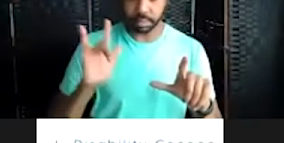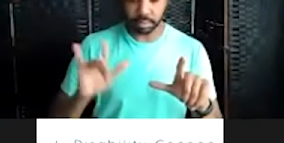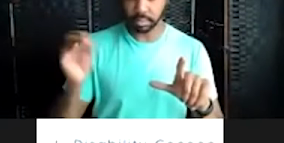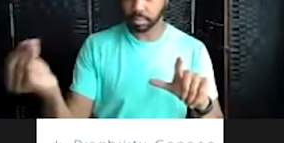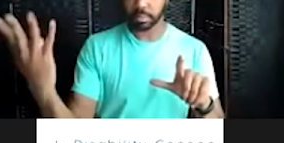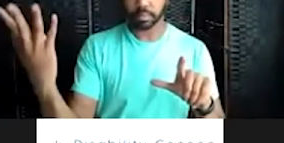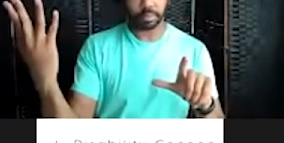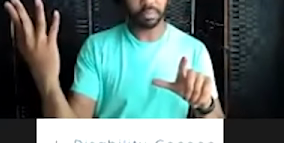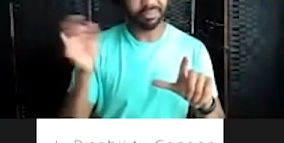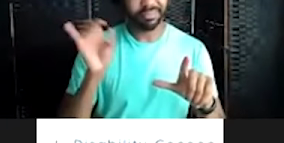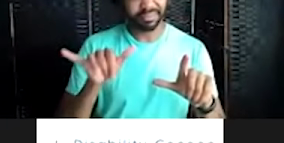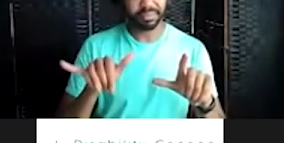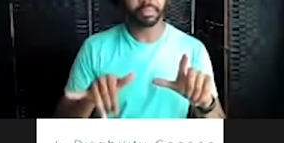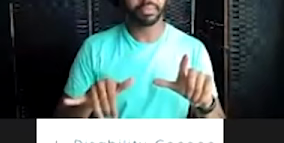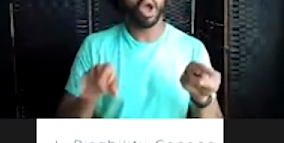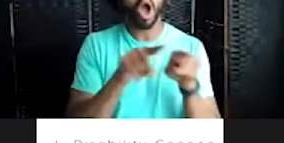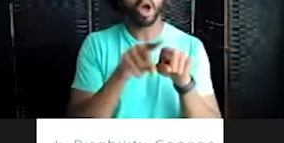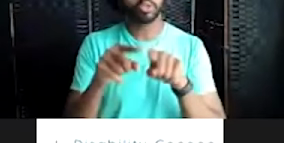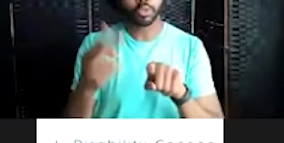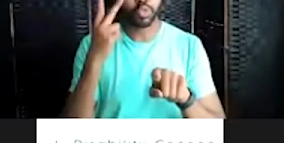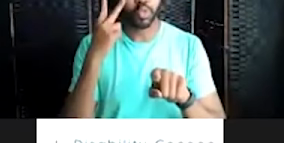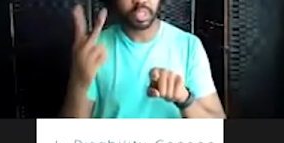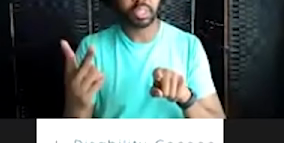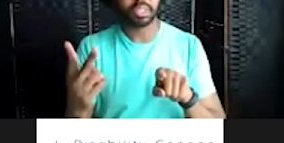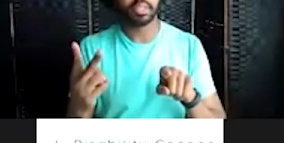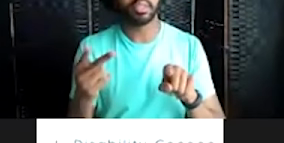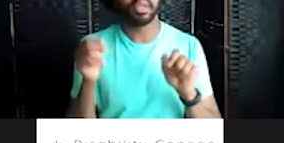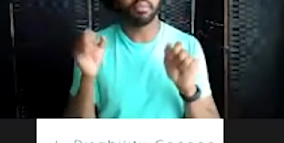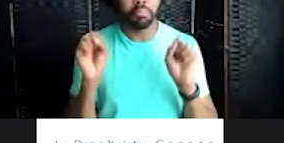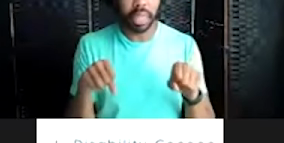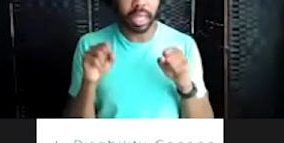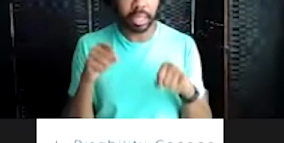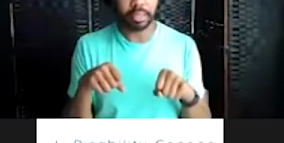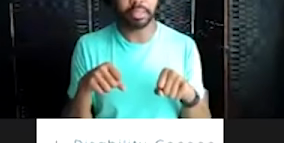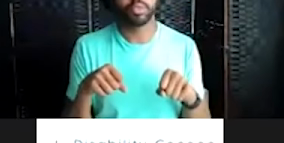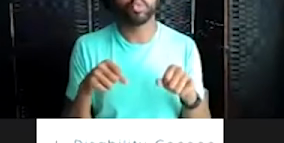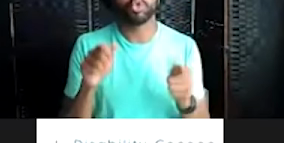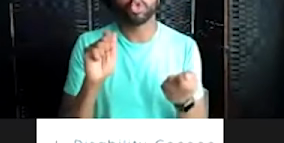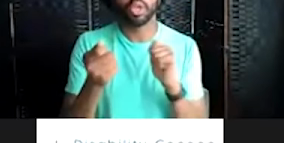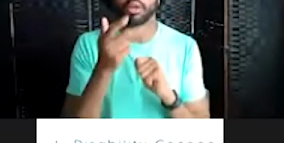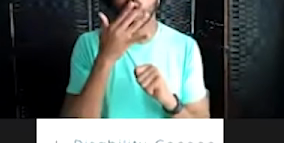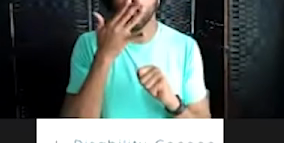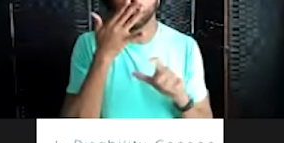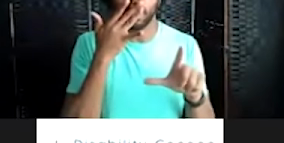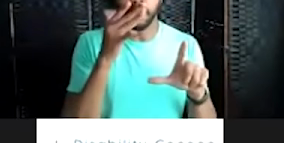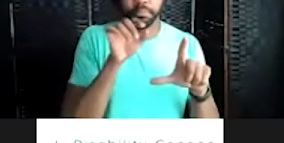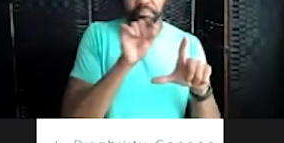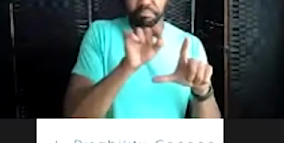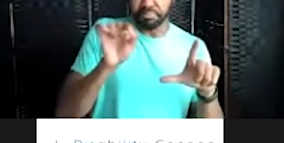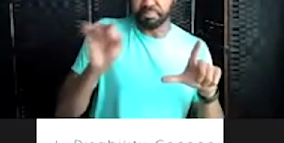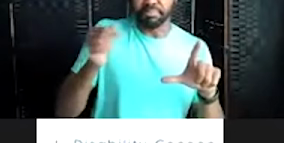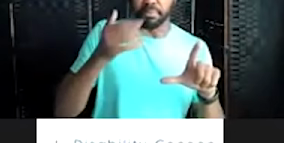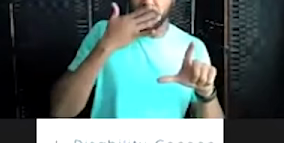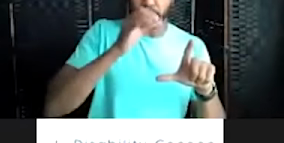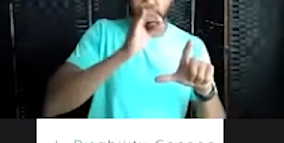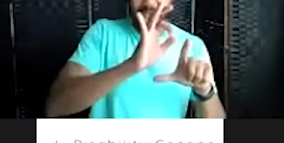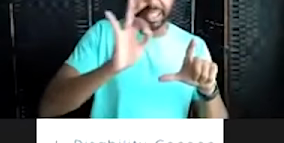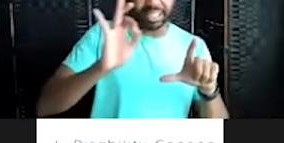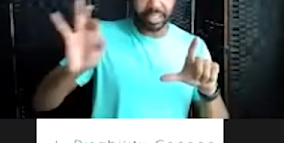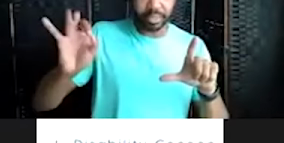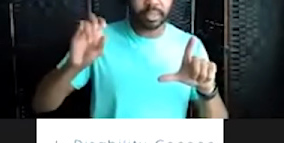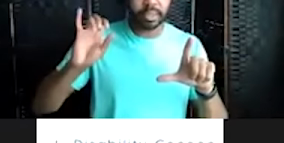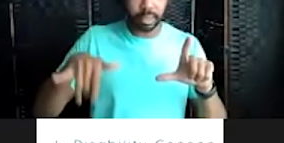And then you'll also see that I have the ability to change the colors of the light, and that's at the top of the box there, and I